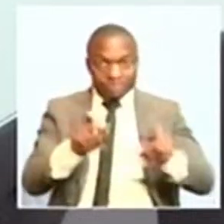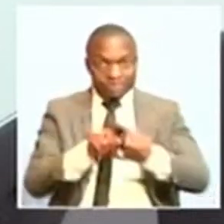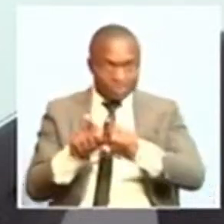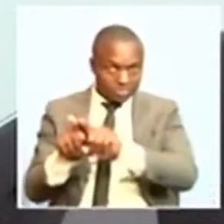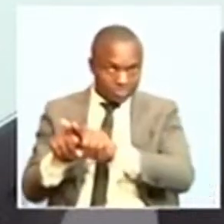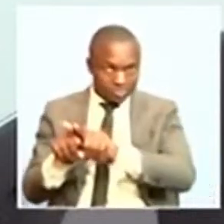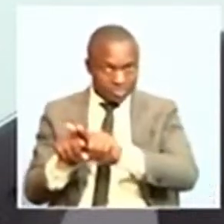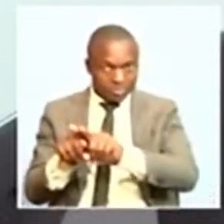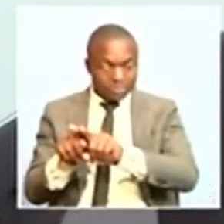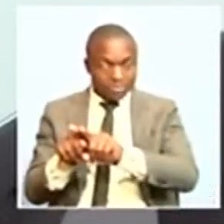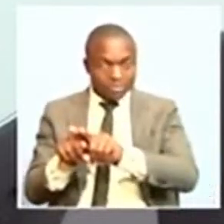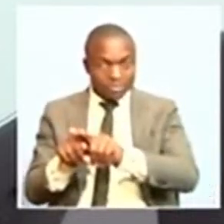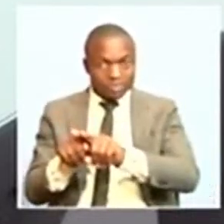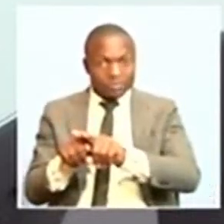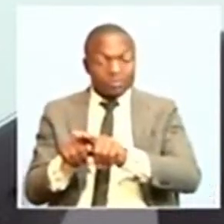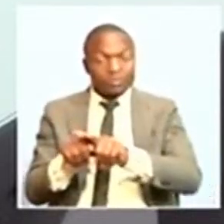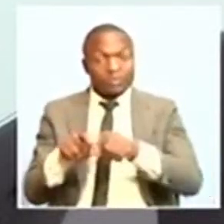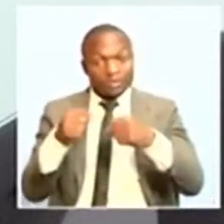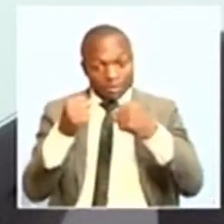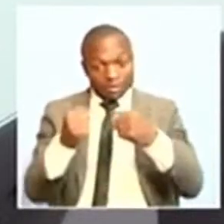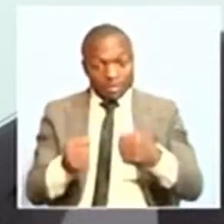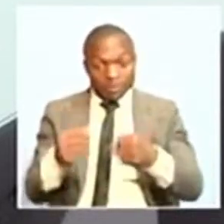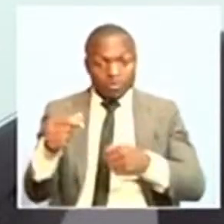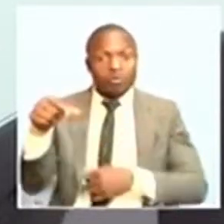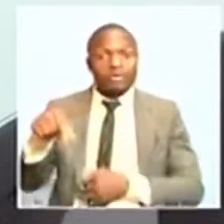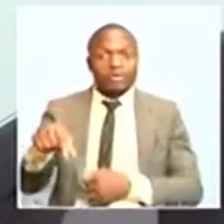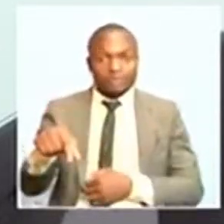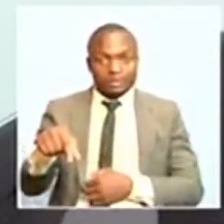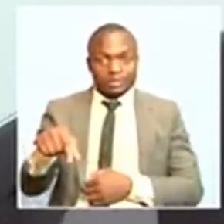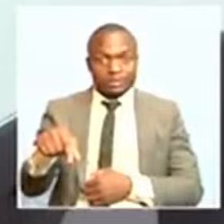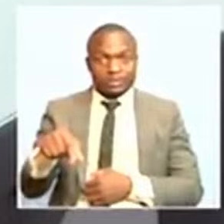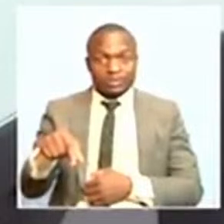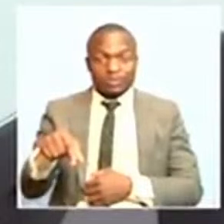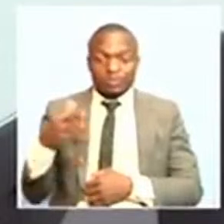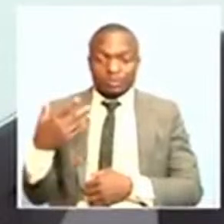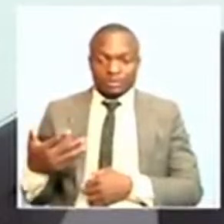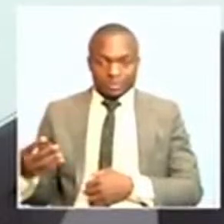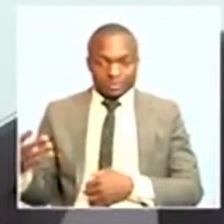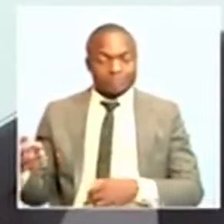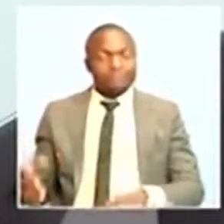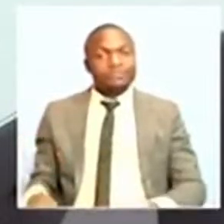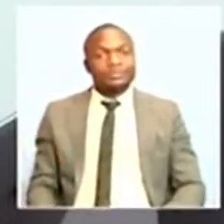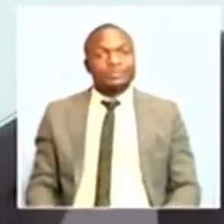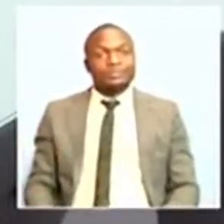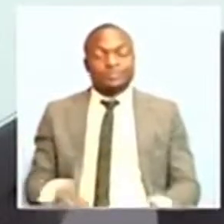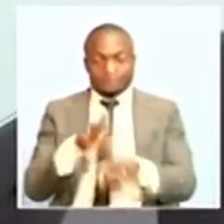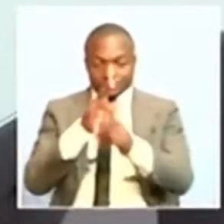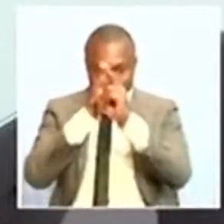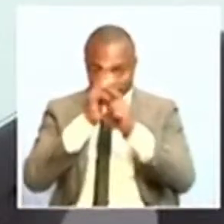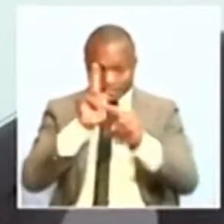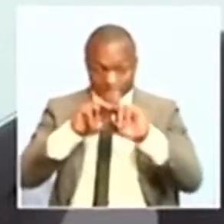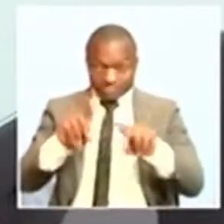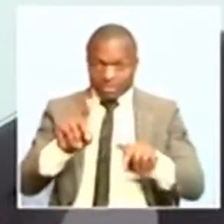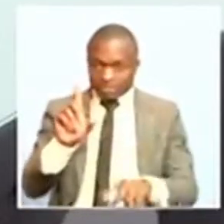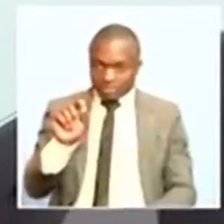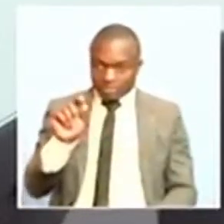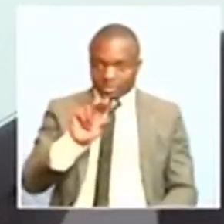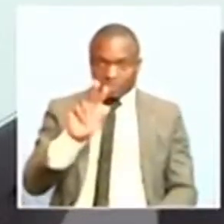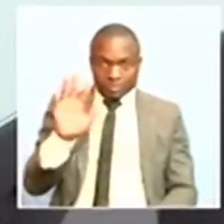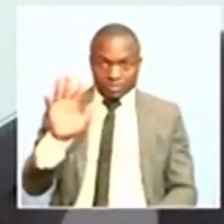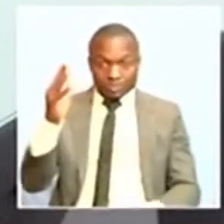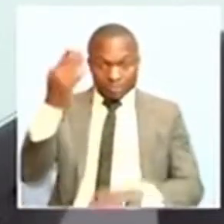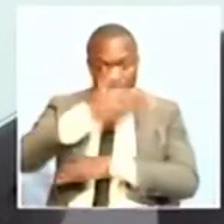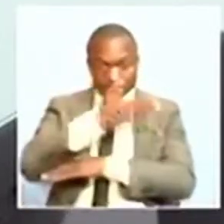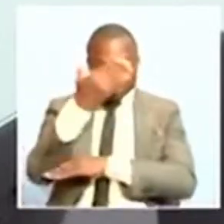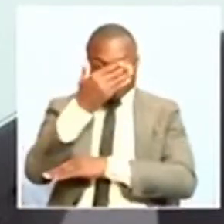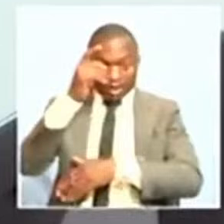reference to weight, strength, or quantity of the goods. Honorable Chair, in 2025, customs and